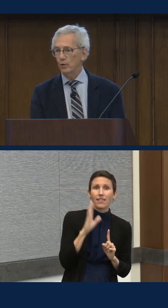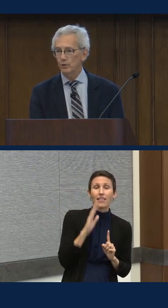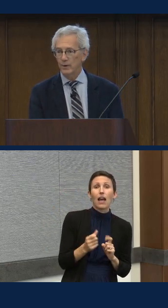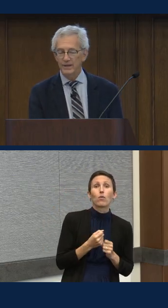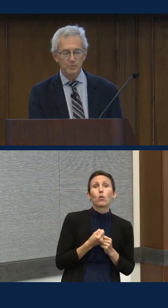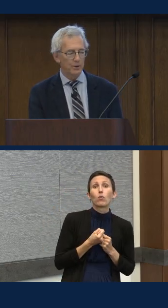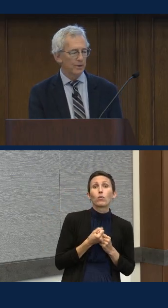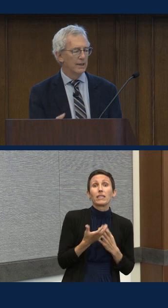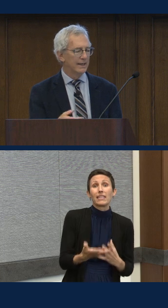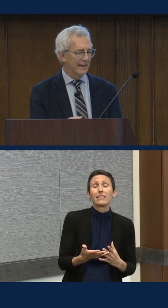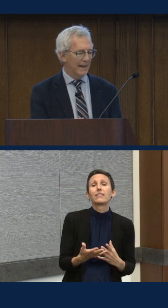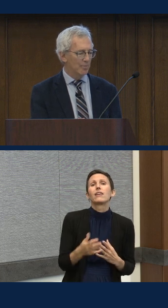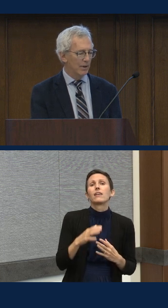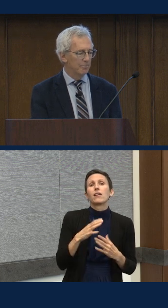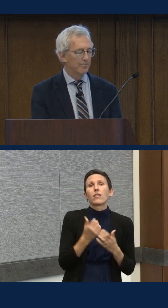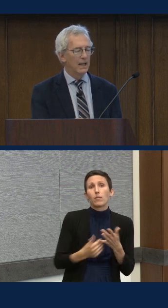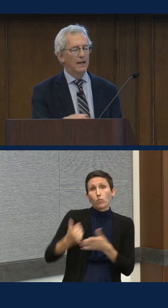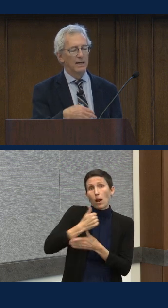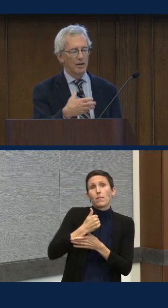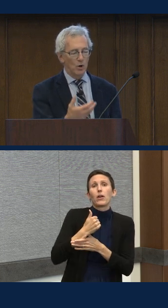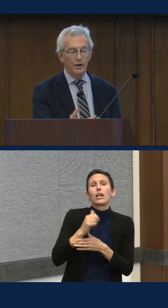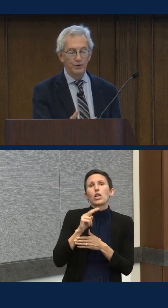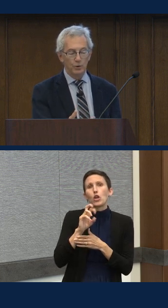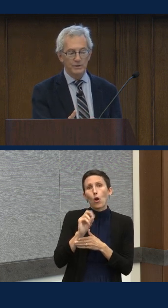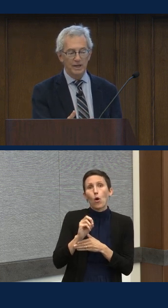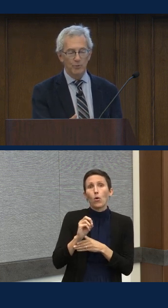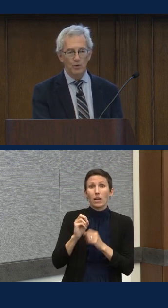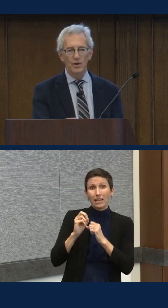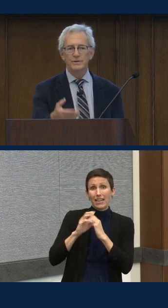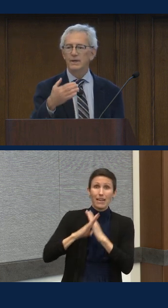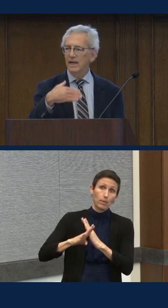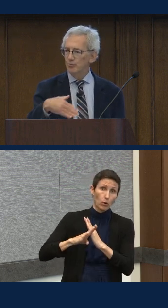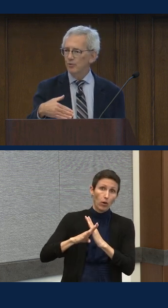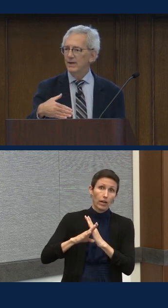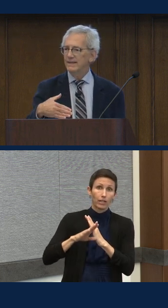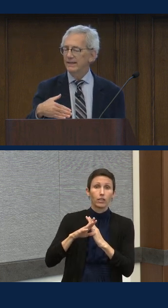inhibitory neurotransmitter, GABA, onto those same